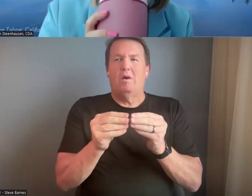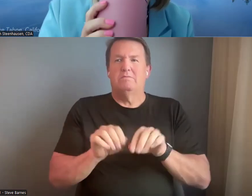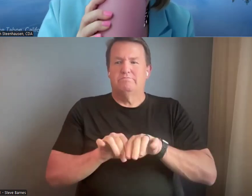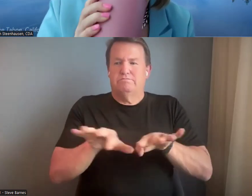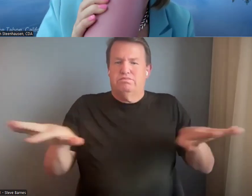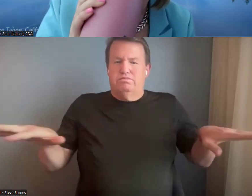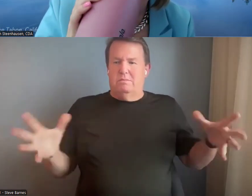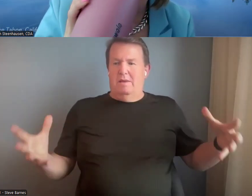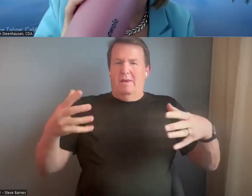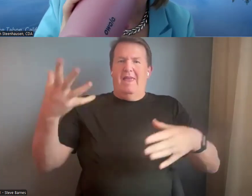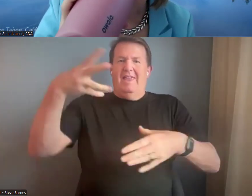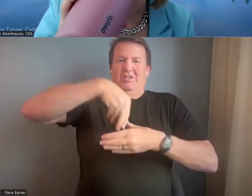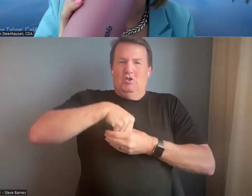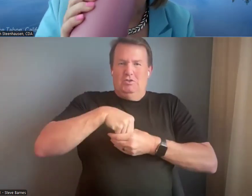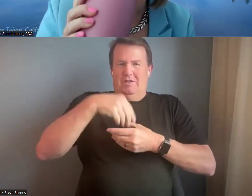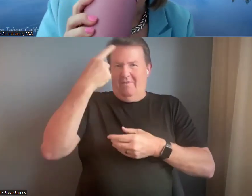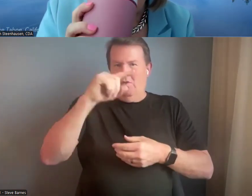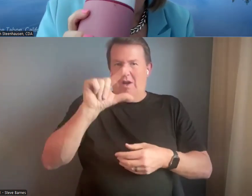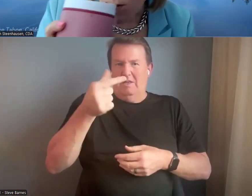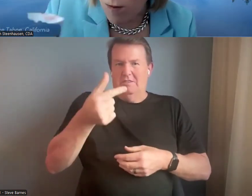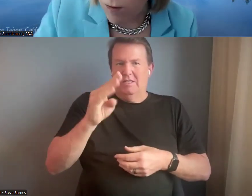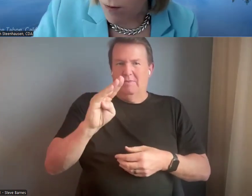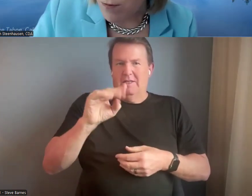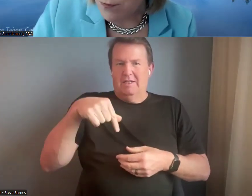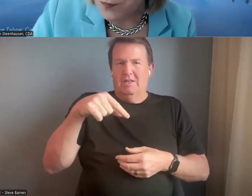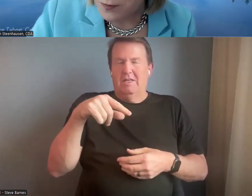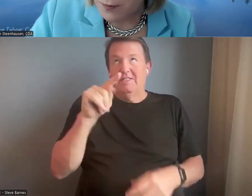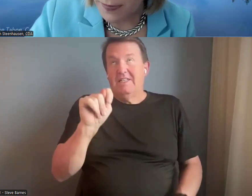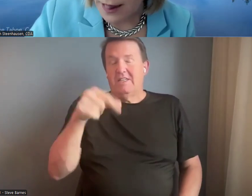LGBTQ seniors and more aware, I should say. And